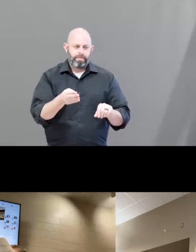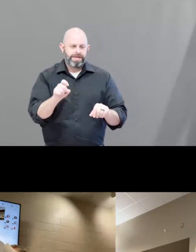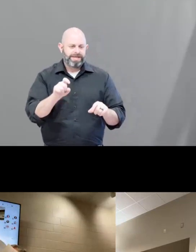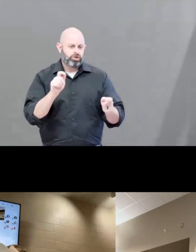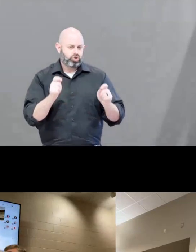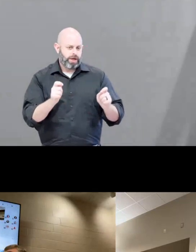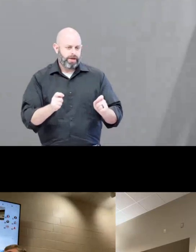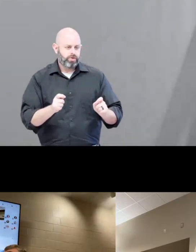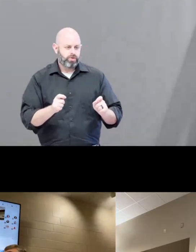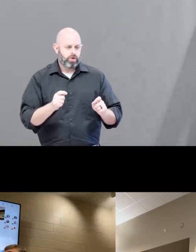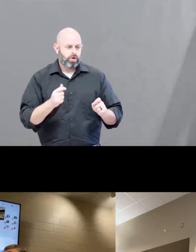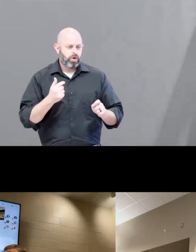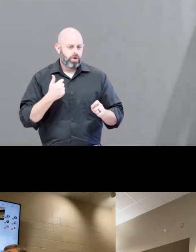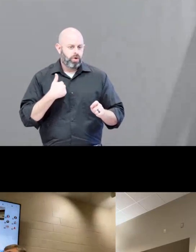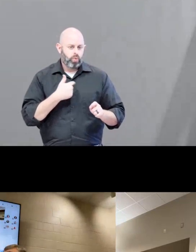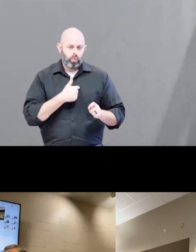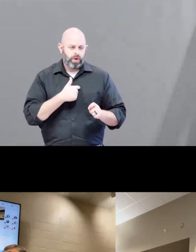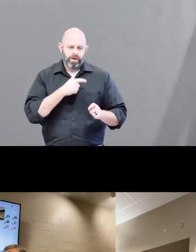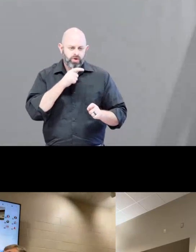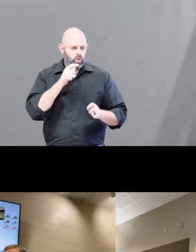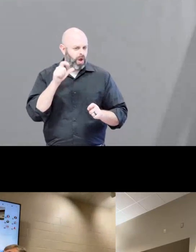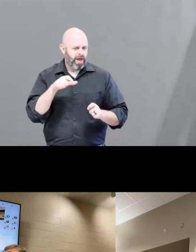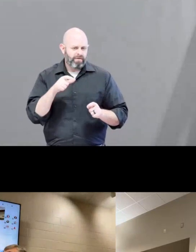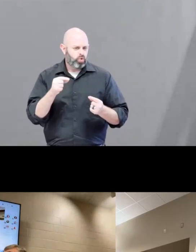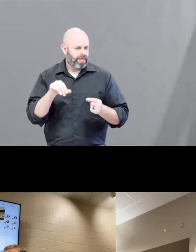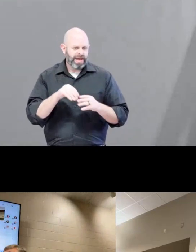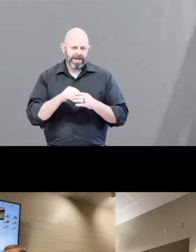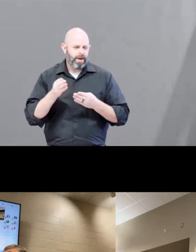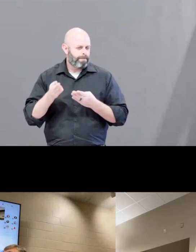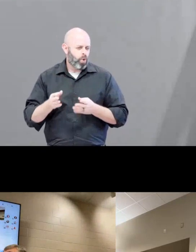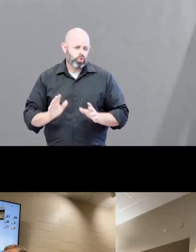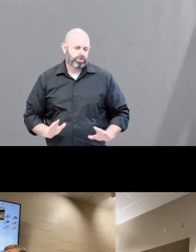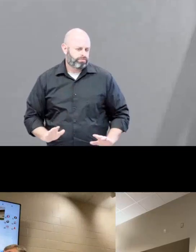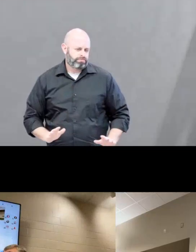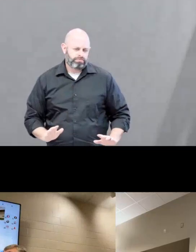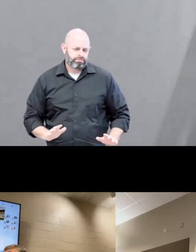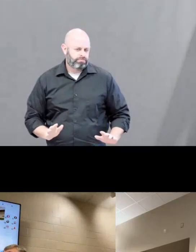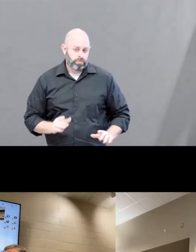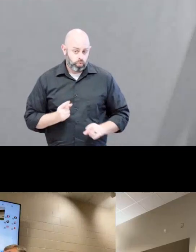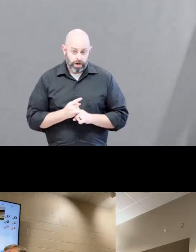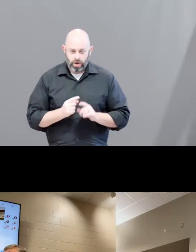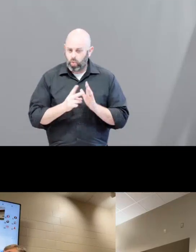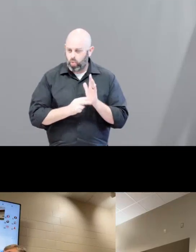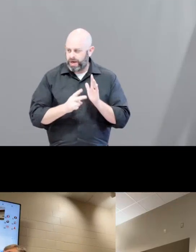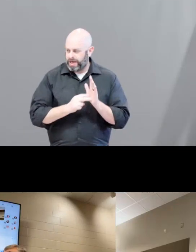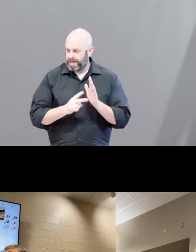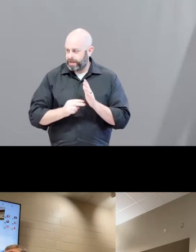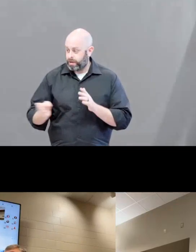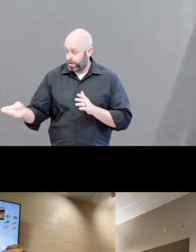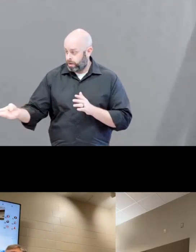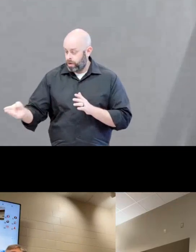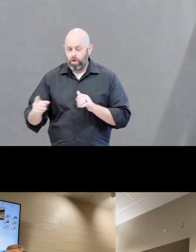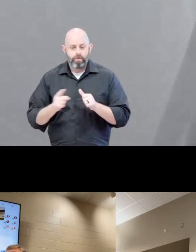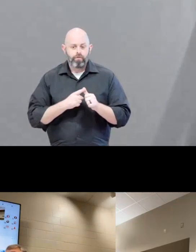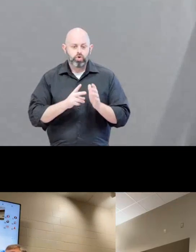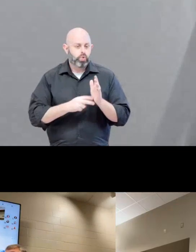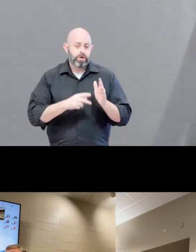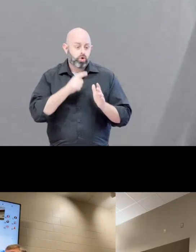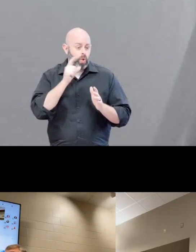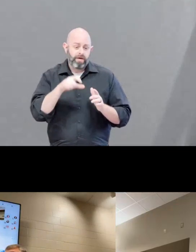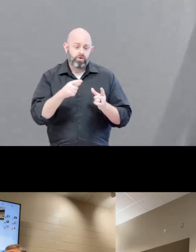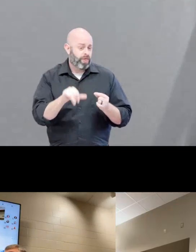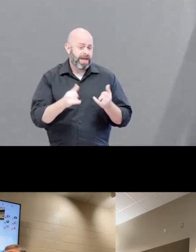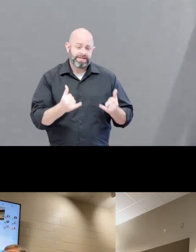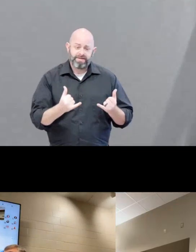need changing, we don't have to do that in the form of motion. Since this is a reading, can't that be in? It's first reading, so you don't even have to do